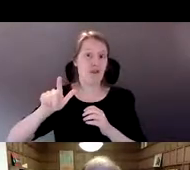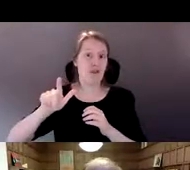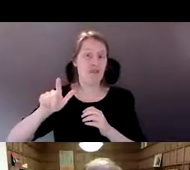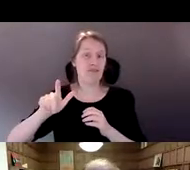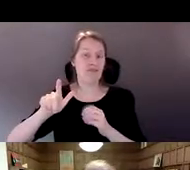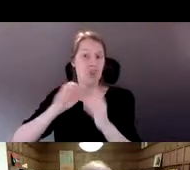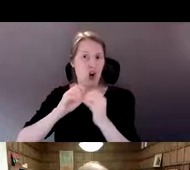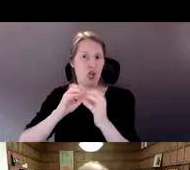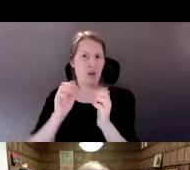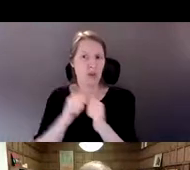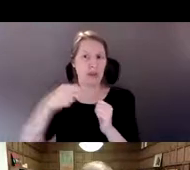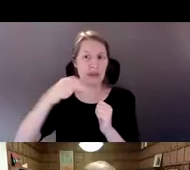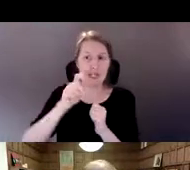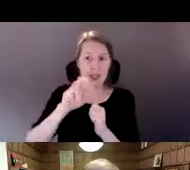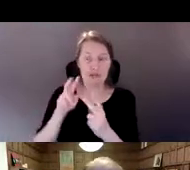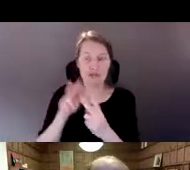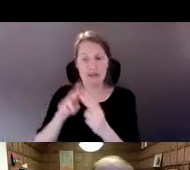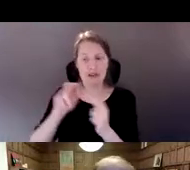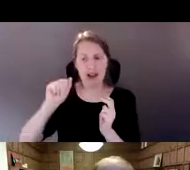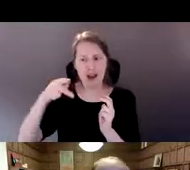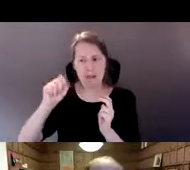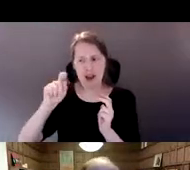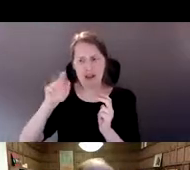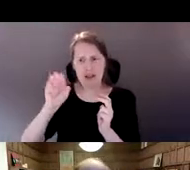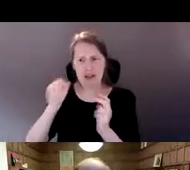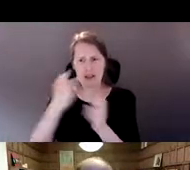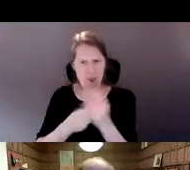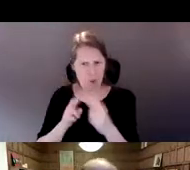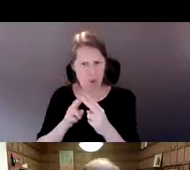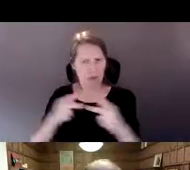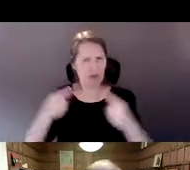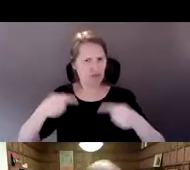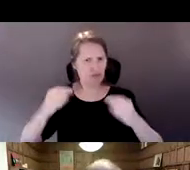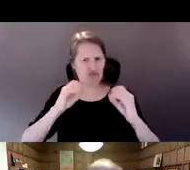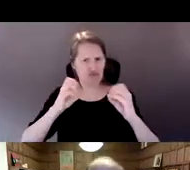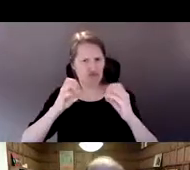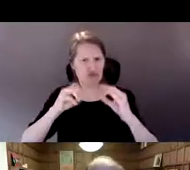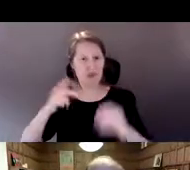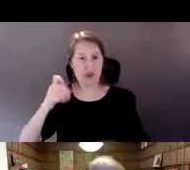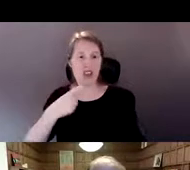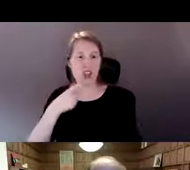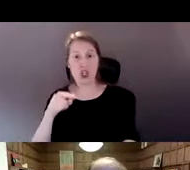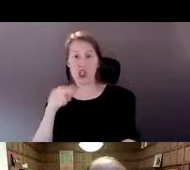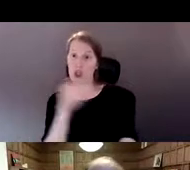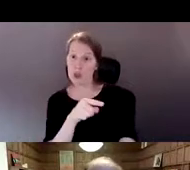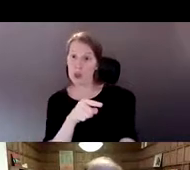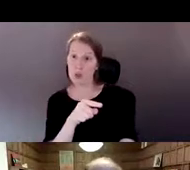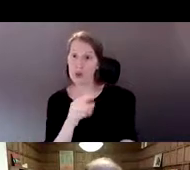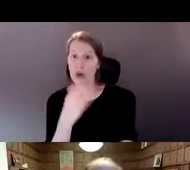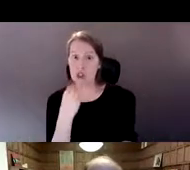with Peter. So two apostles arguing with each other. And Paul says to Peter, since you, though you are a